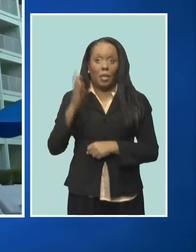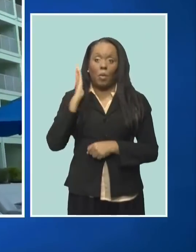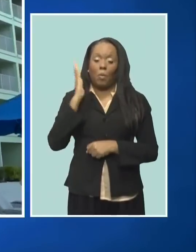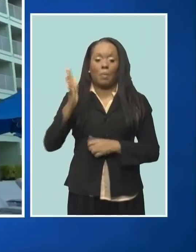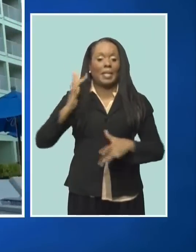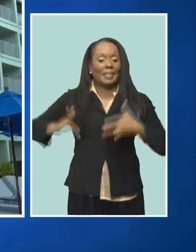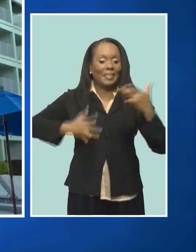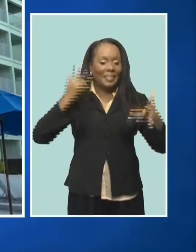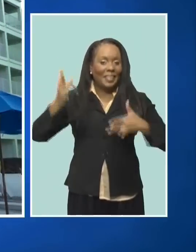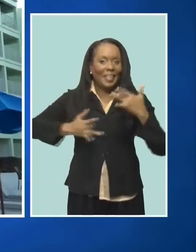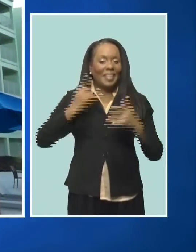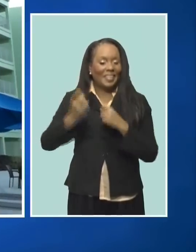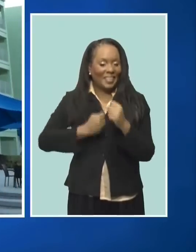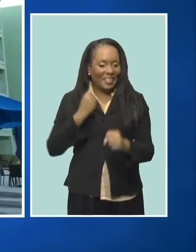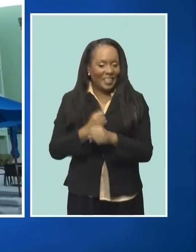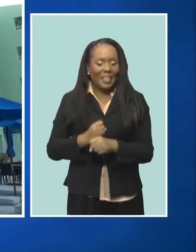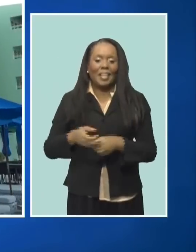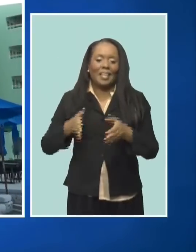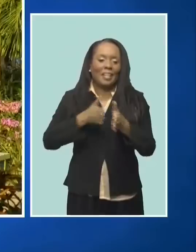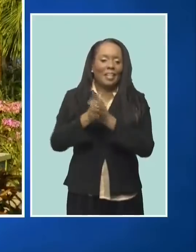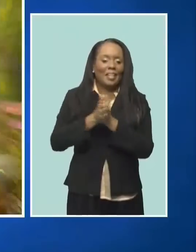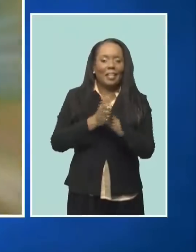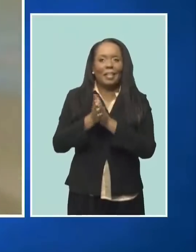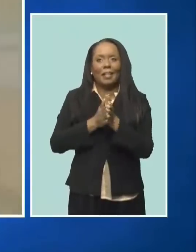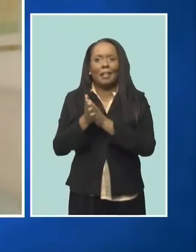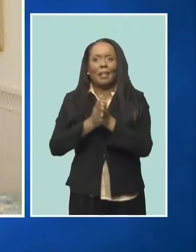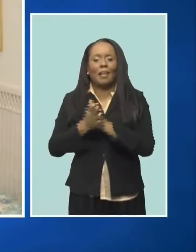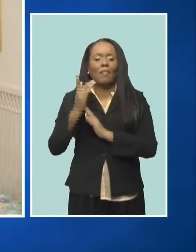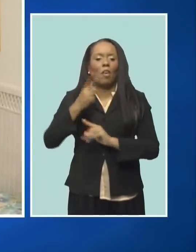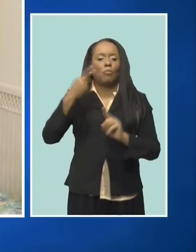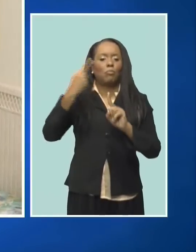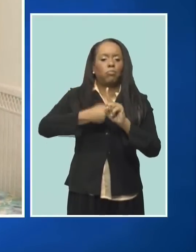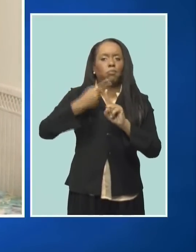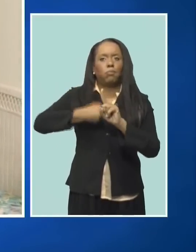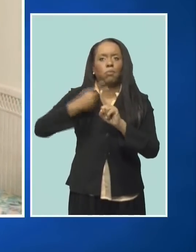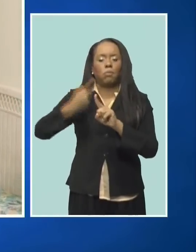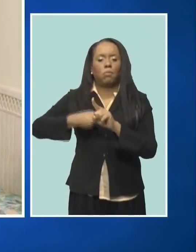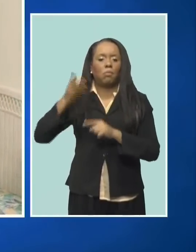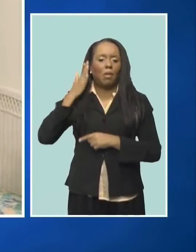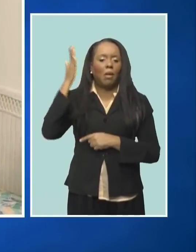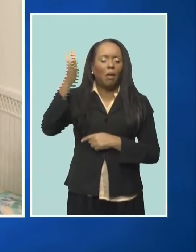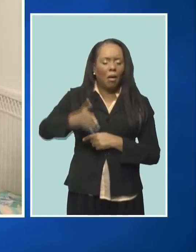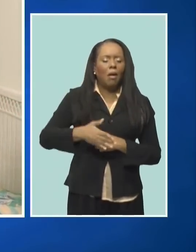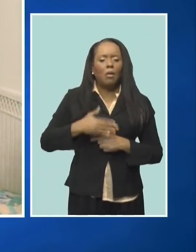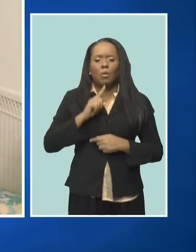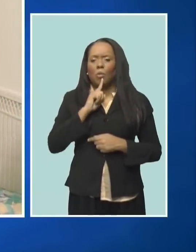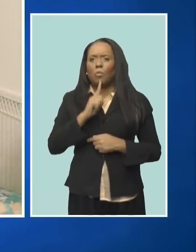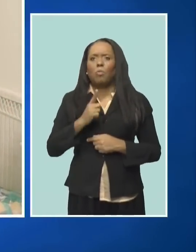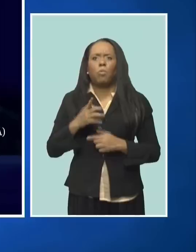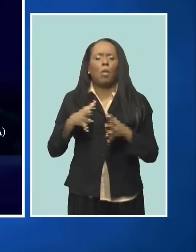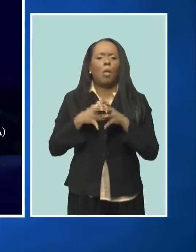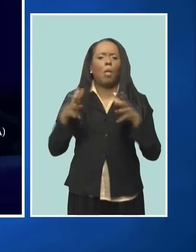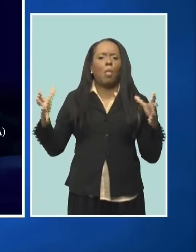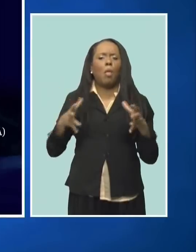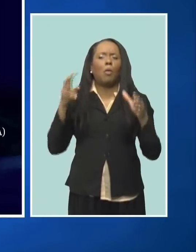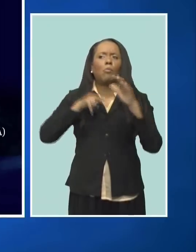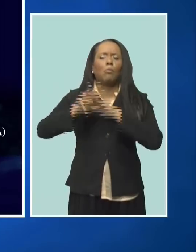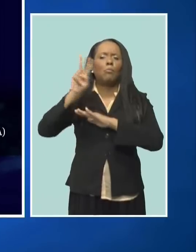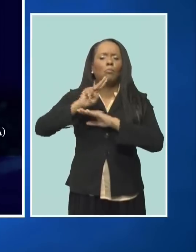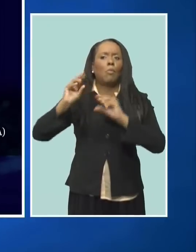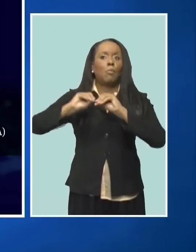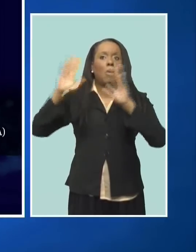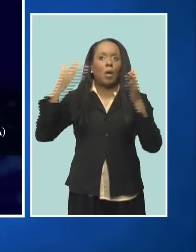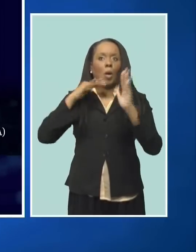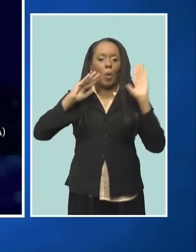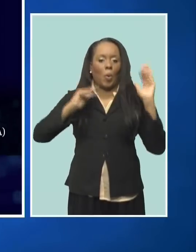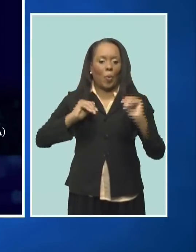on many fronts. He's looking forward to the many months ahead with a great sense of optimism. Barbados' tourism industry